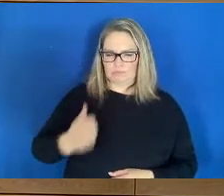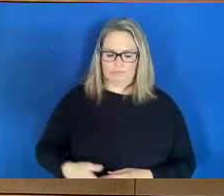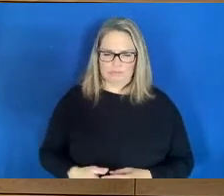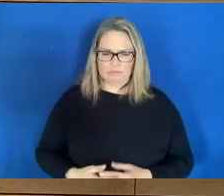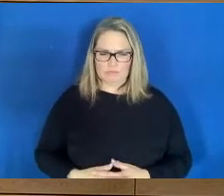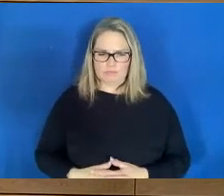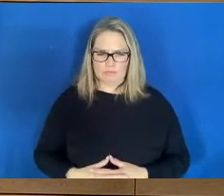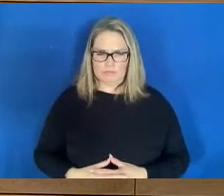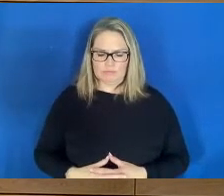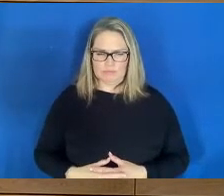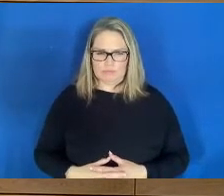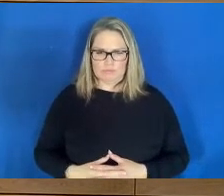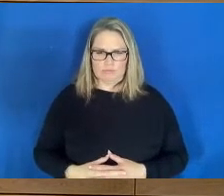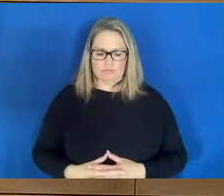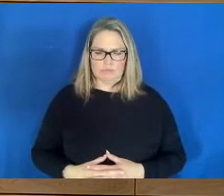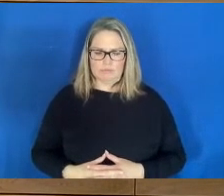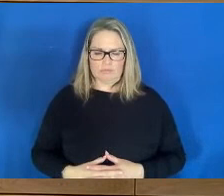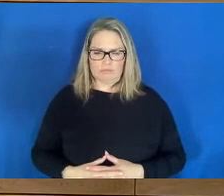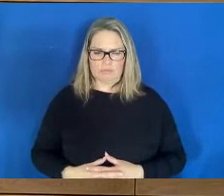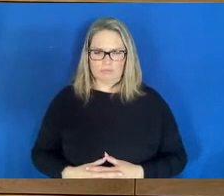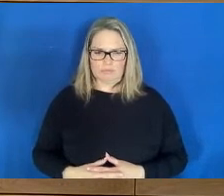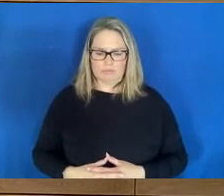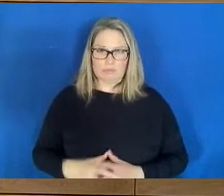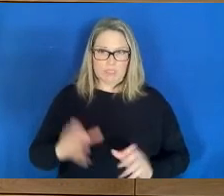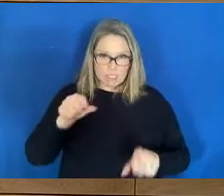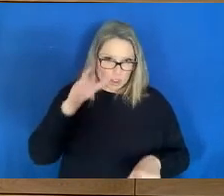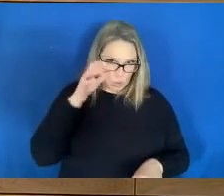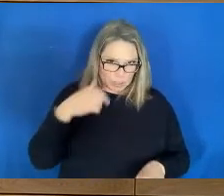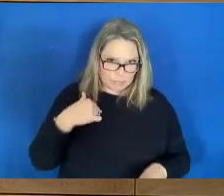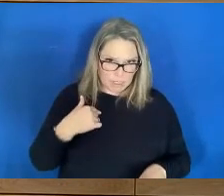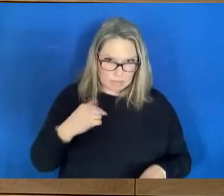Oui, donc vous m'entendez bien? So you can hear me?